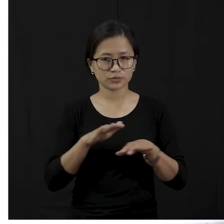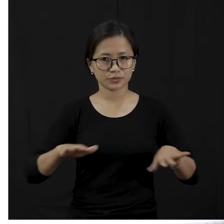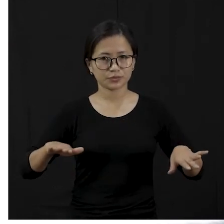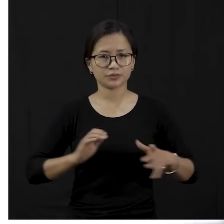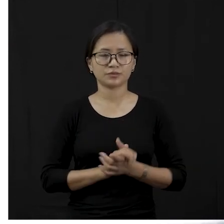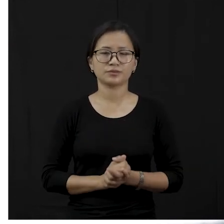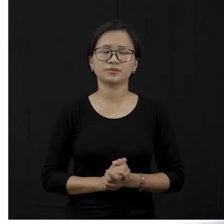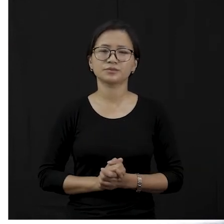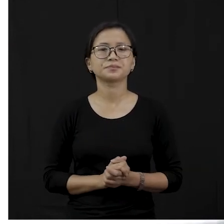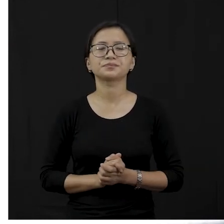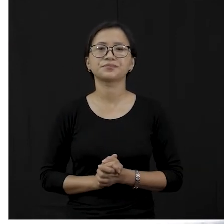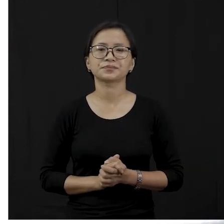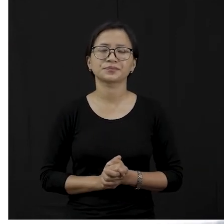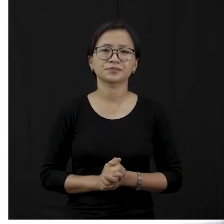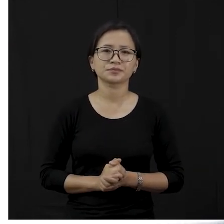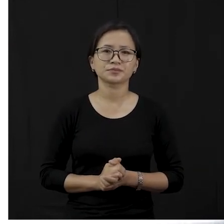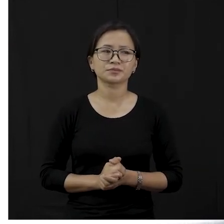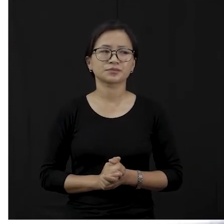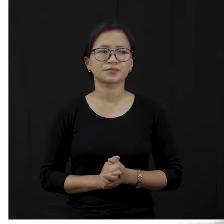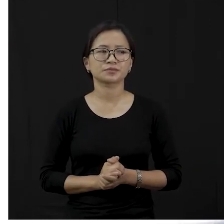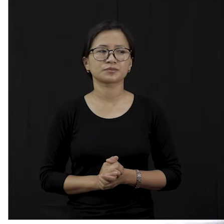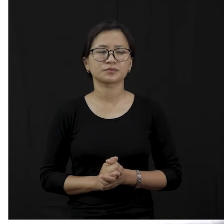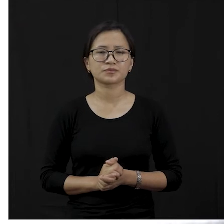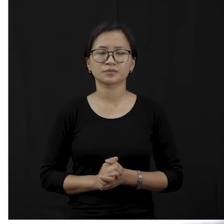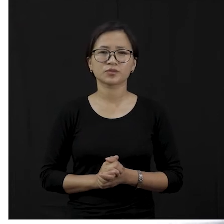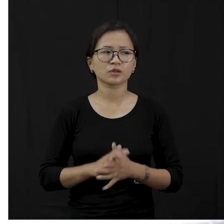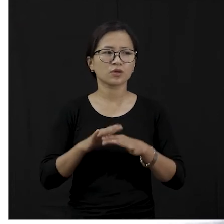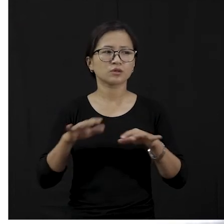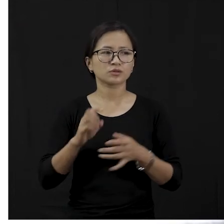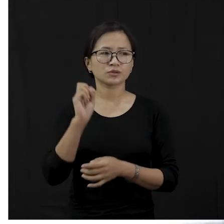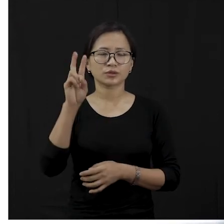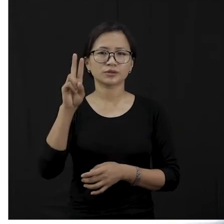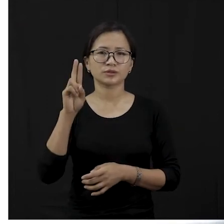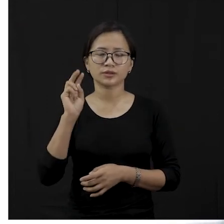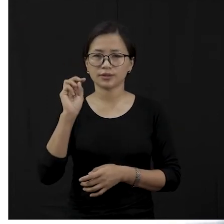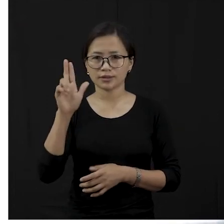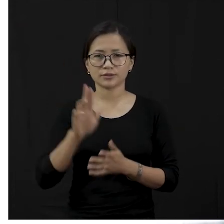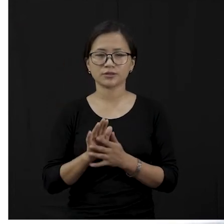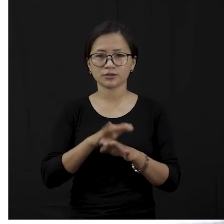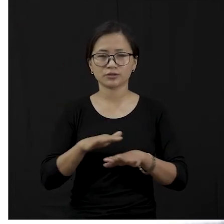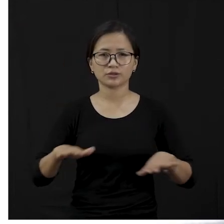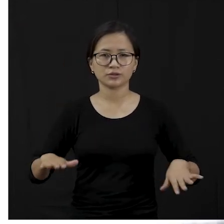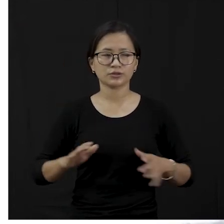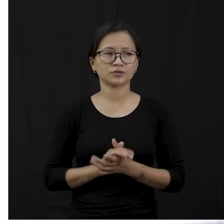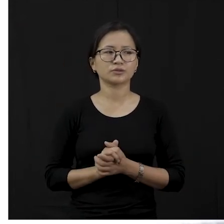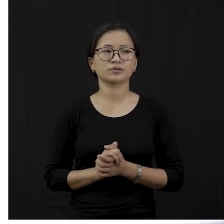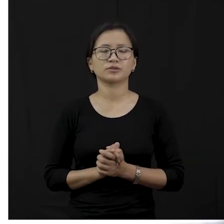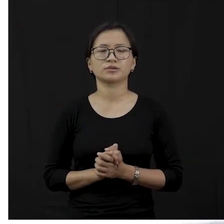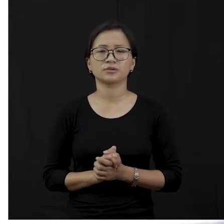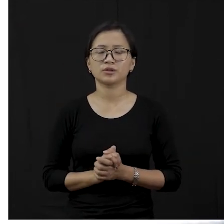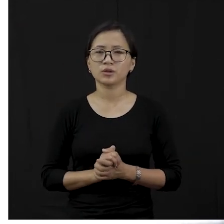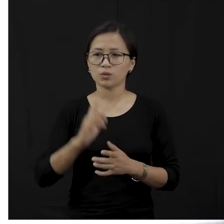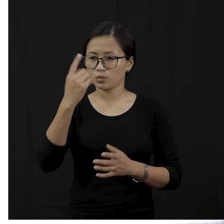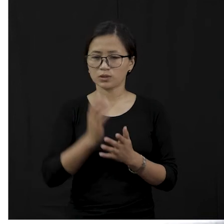Okay. Then a school bus picked up 28 children from one